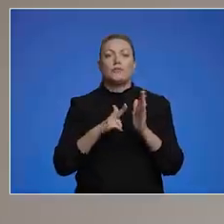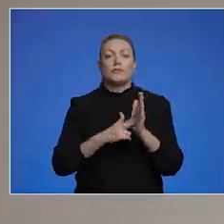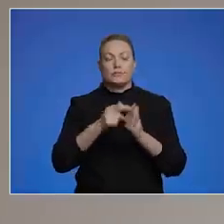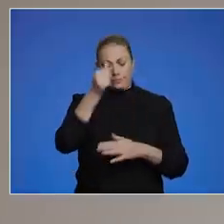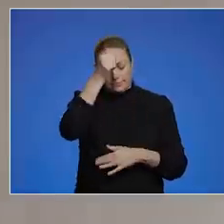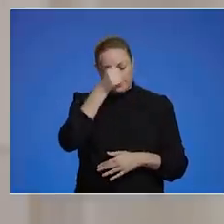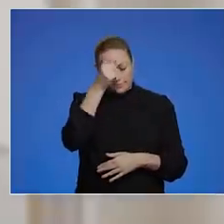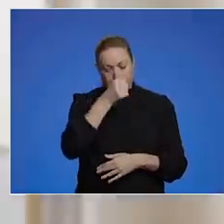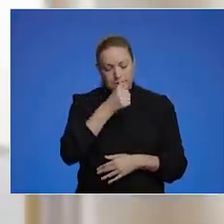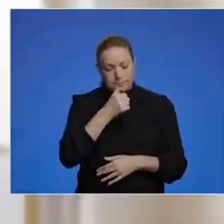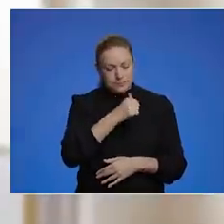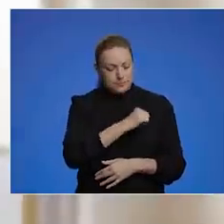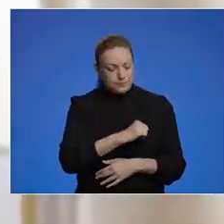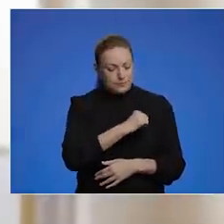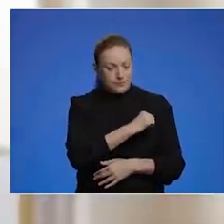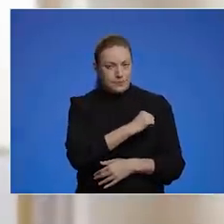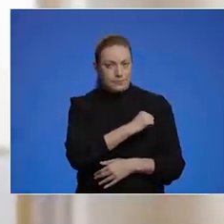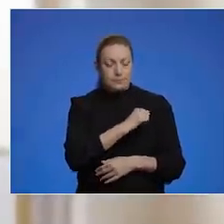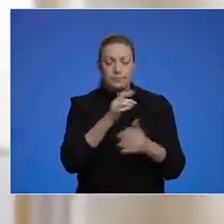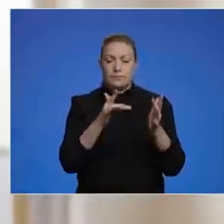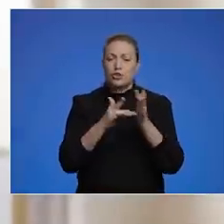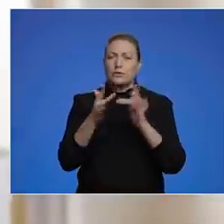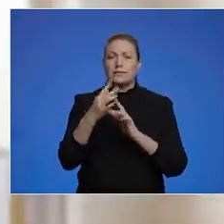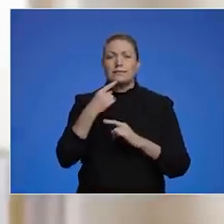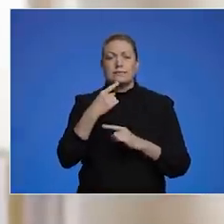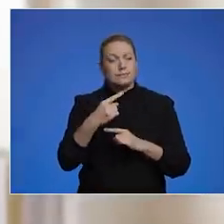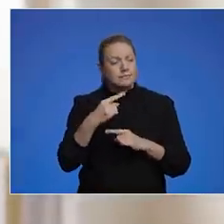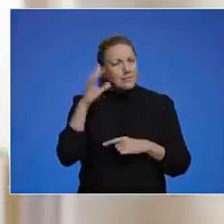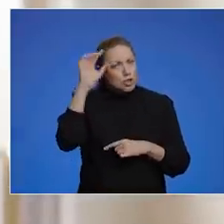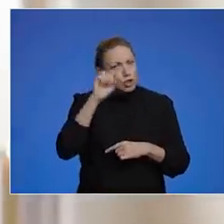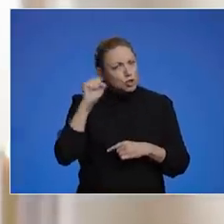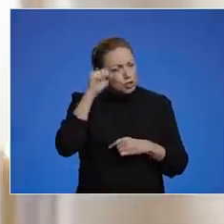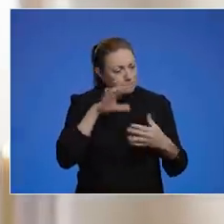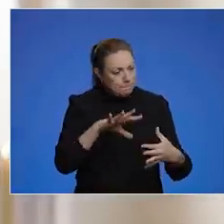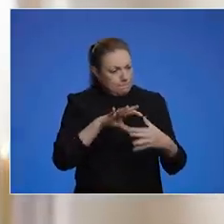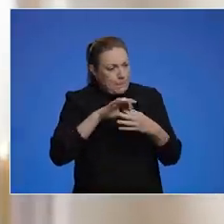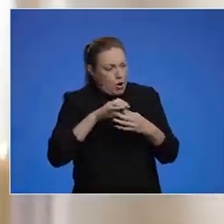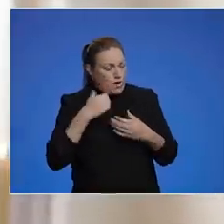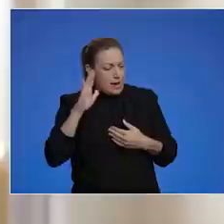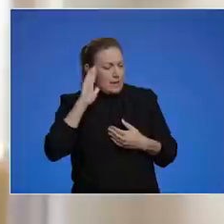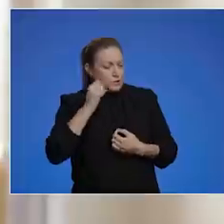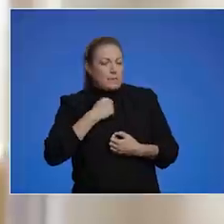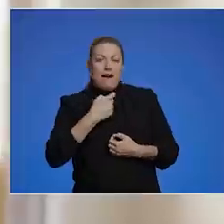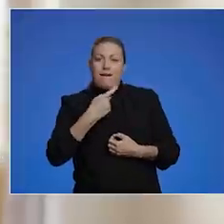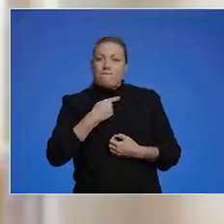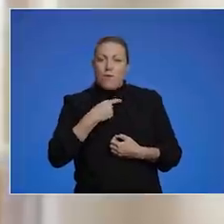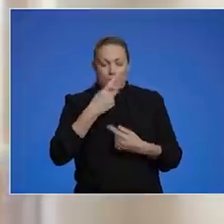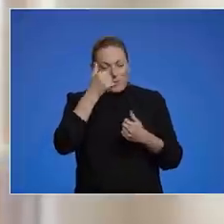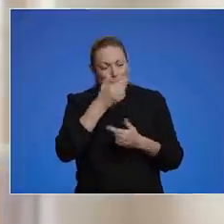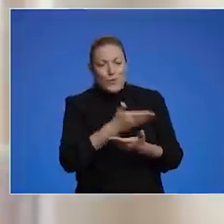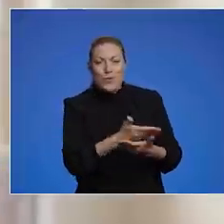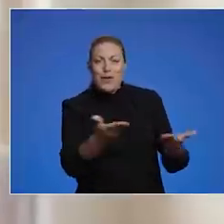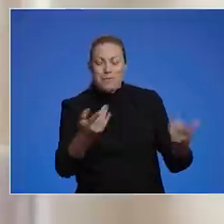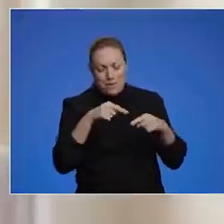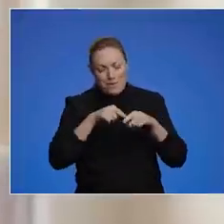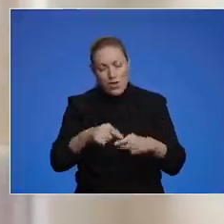Lord. Jesus said, "The sheep that belong to me listen to my voice. I know them and they follow me. I